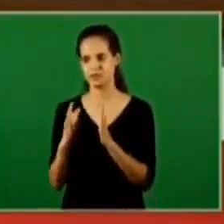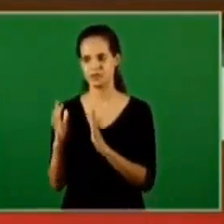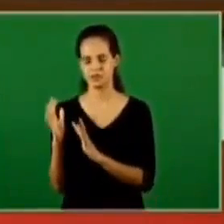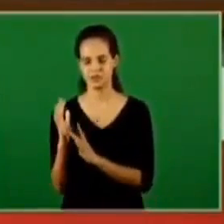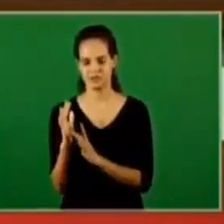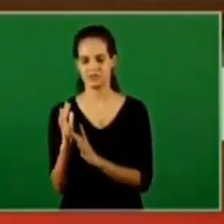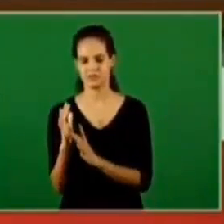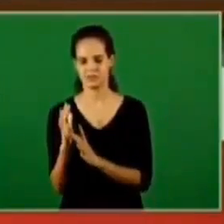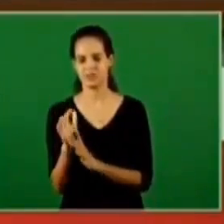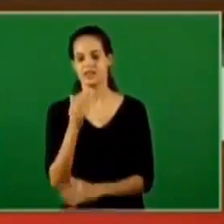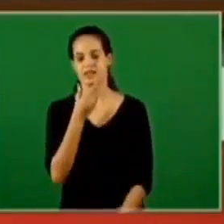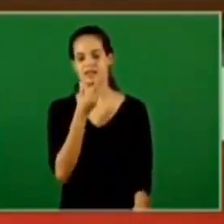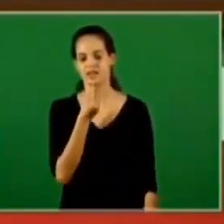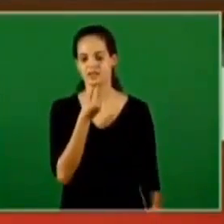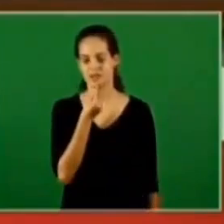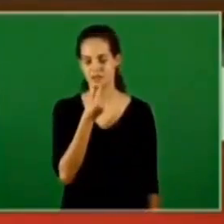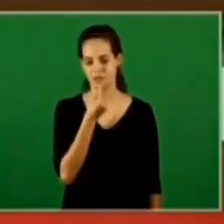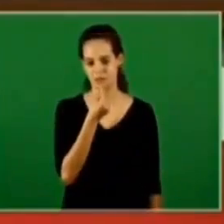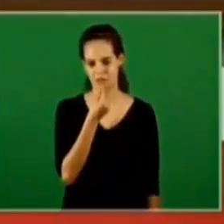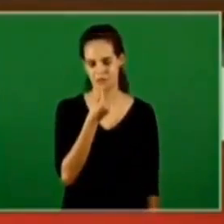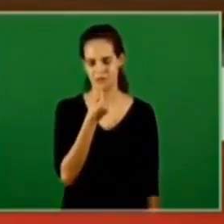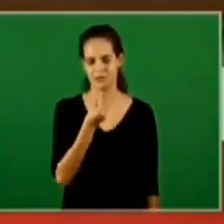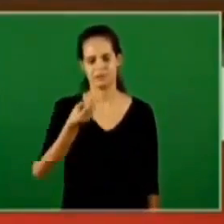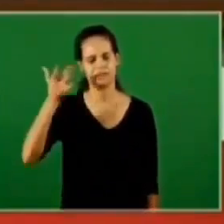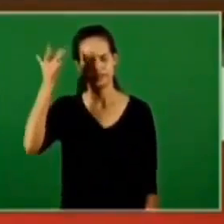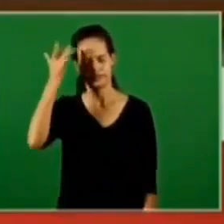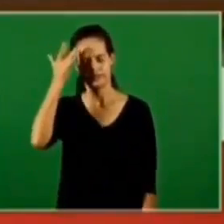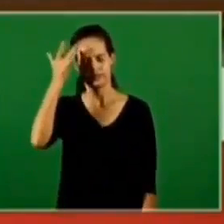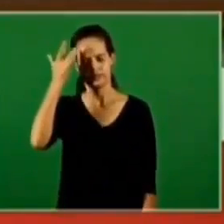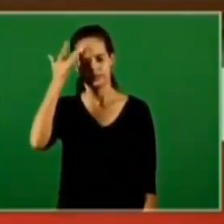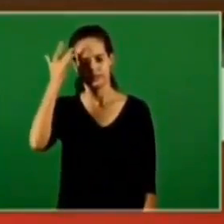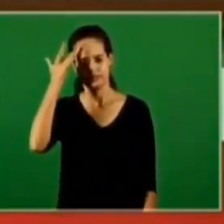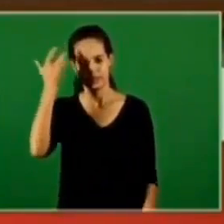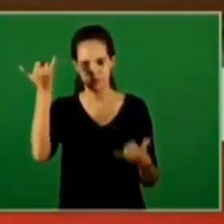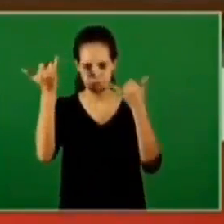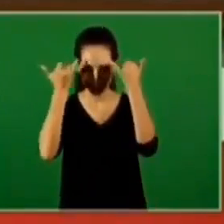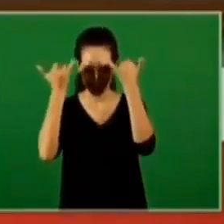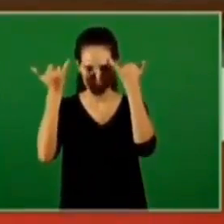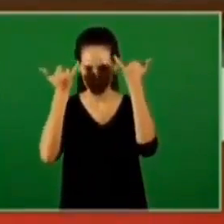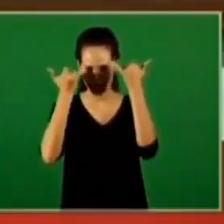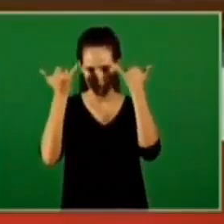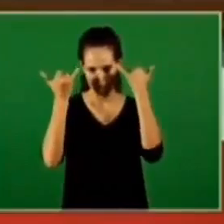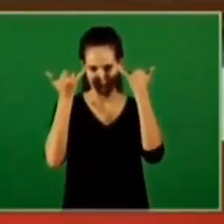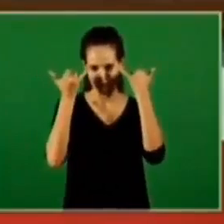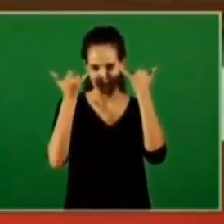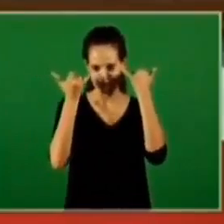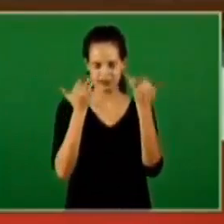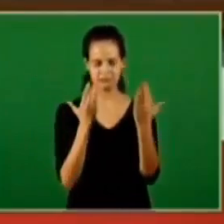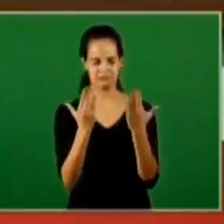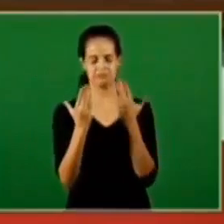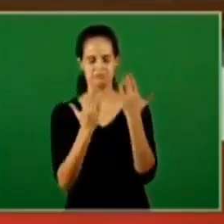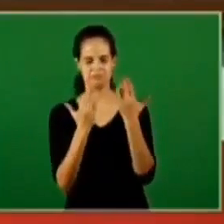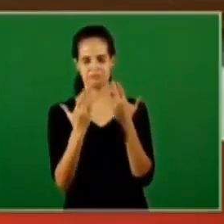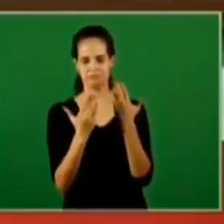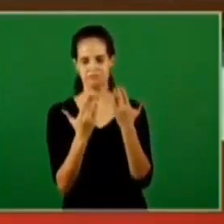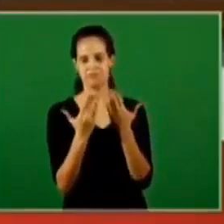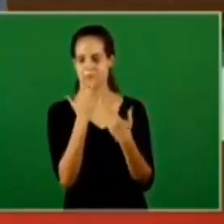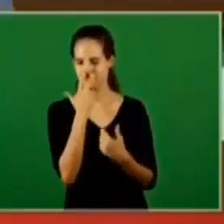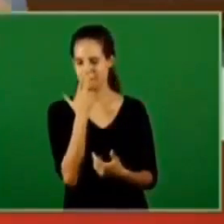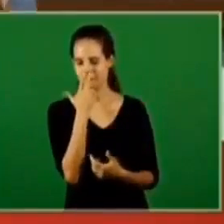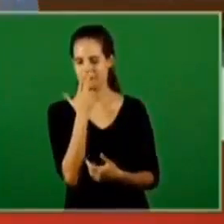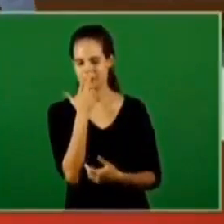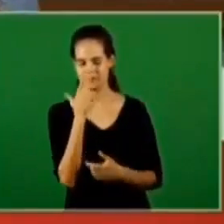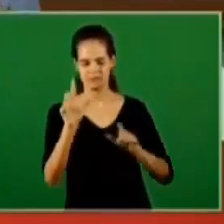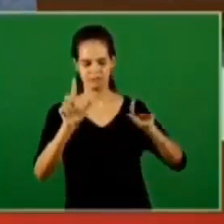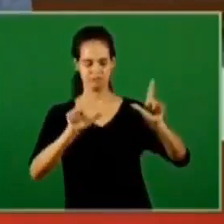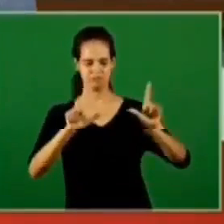Christian, and they placed in his head that he looked like a famous